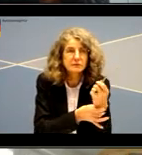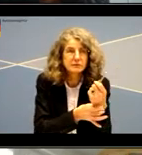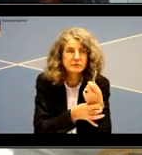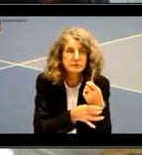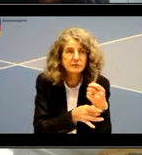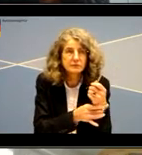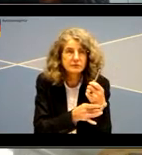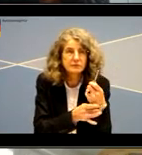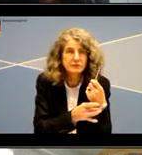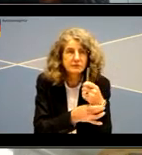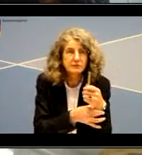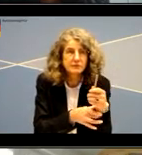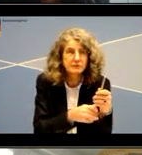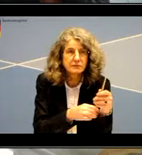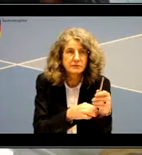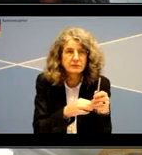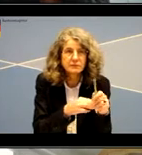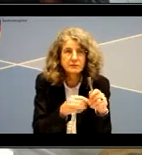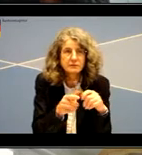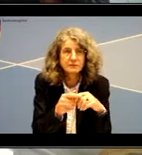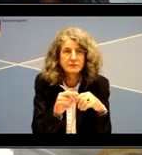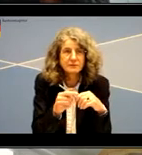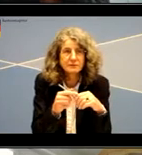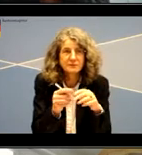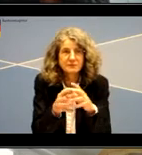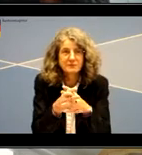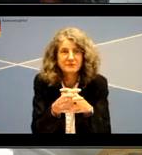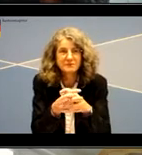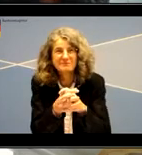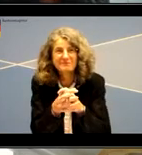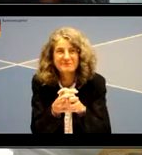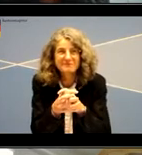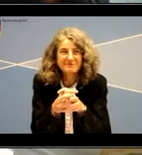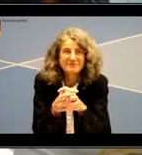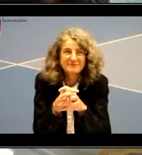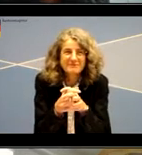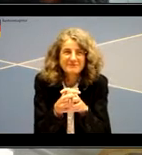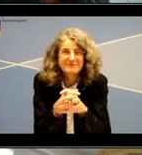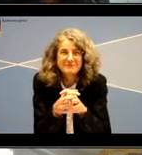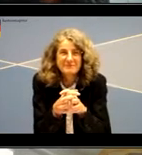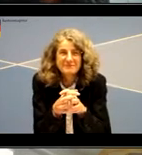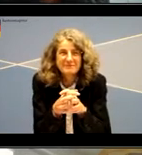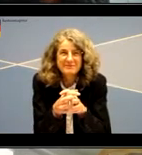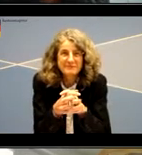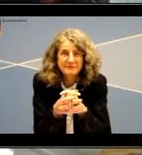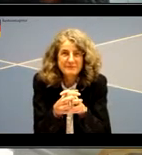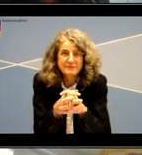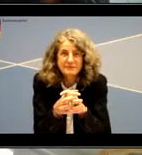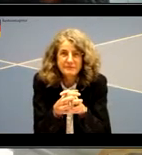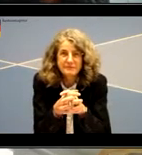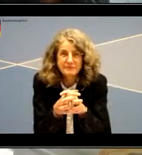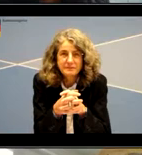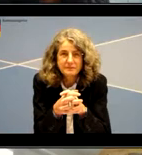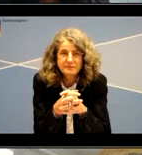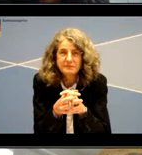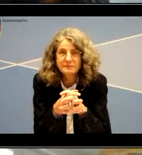can stretch another 5 minutes of people's generosity. Thank you very much. I think